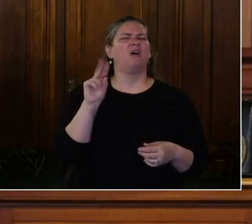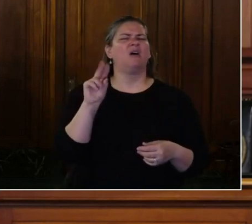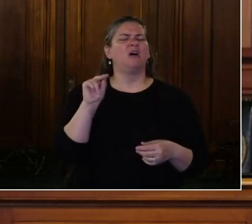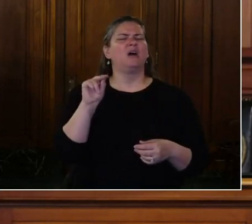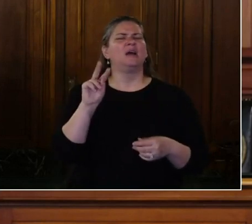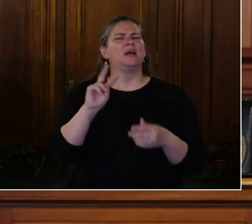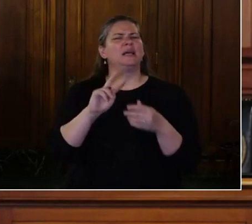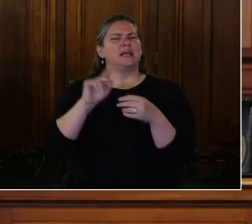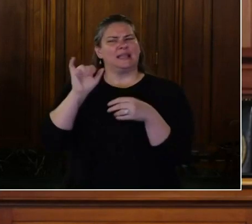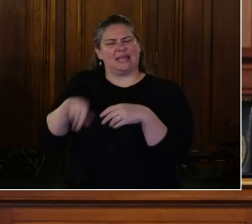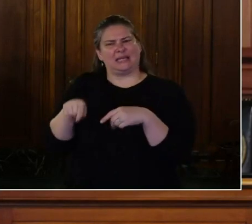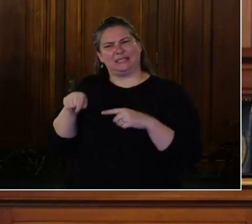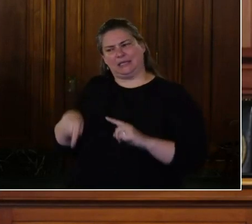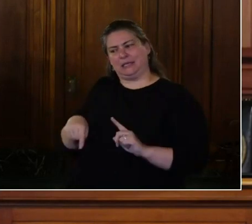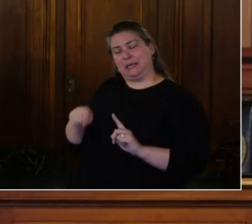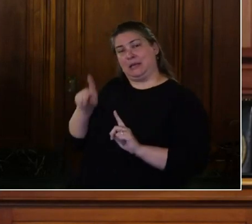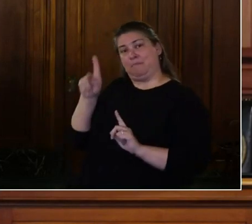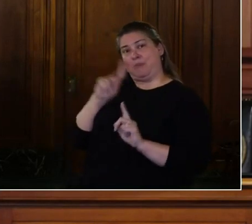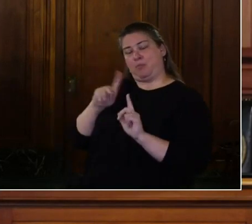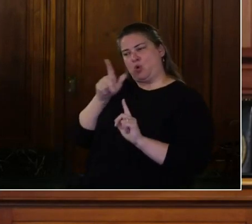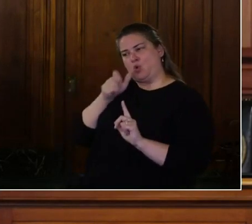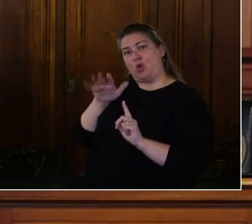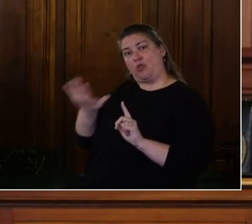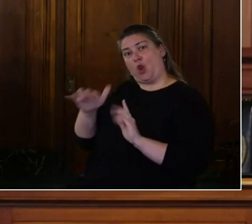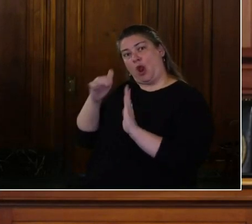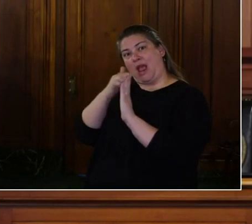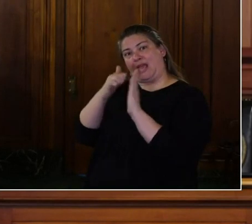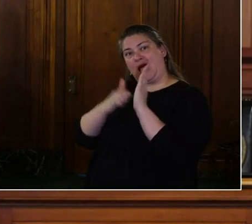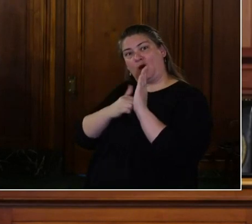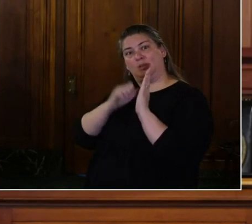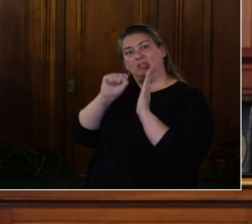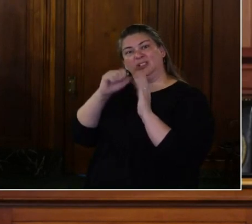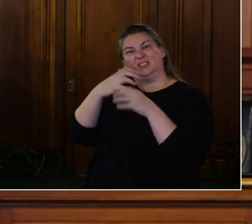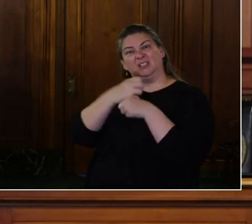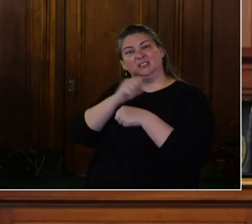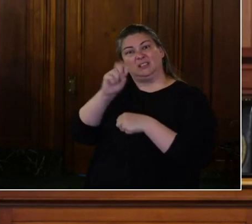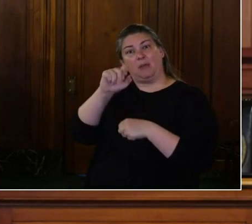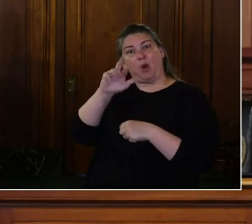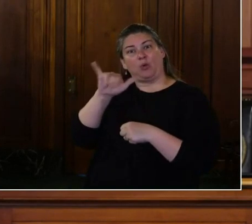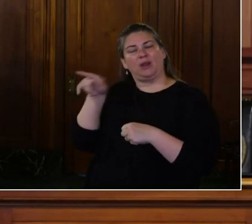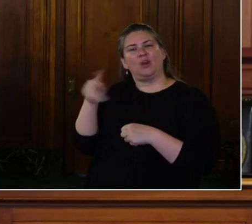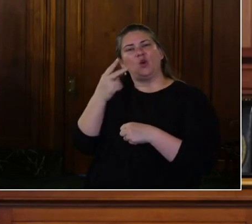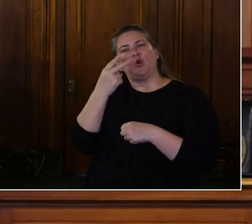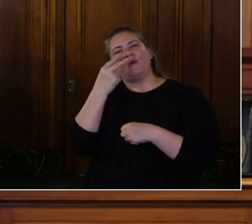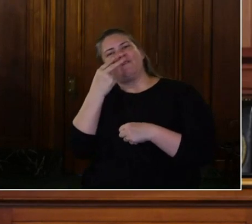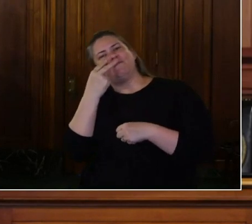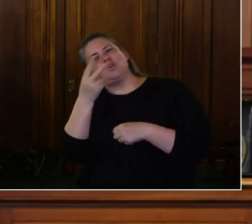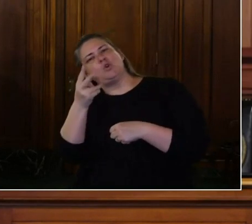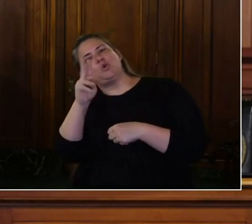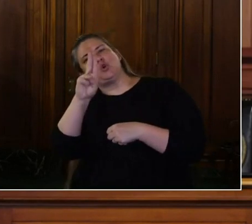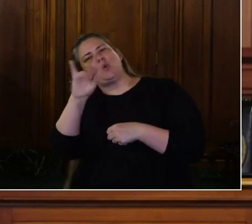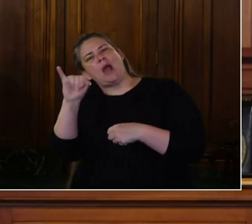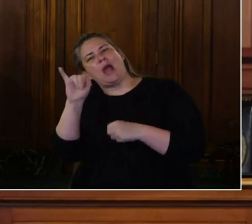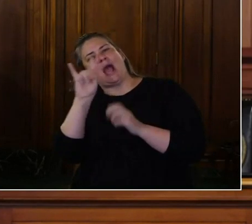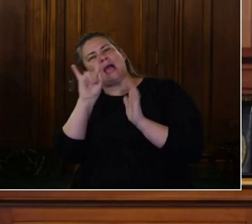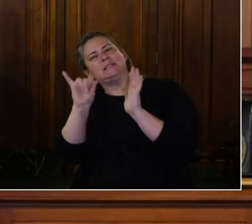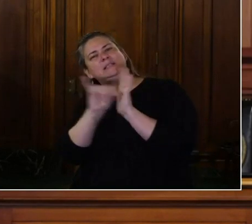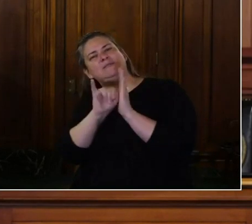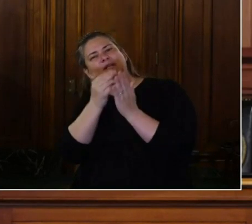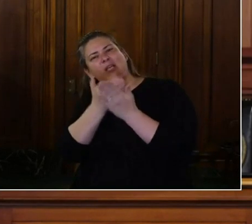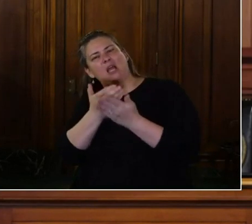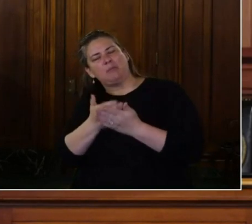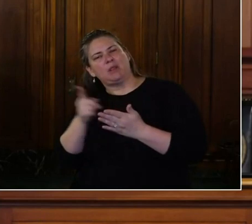who had navigated through their account summary to view UI identity